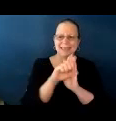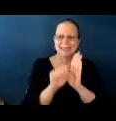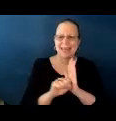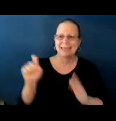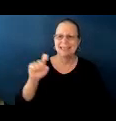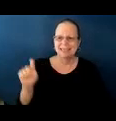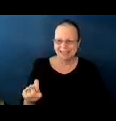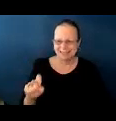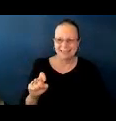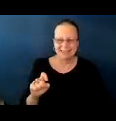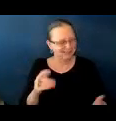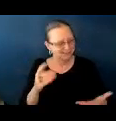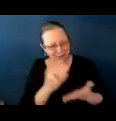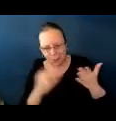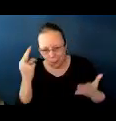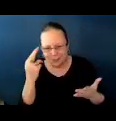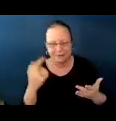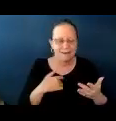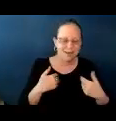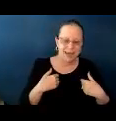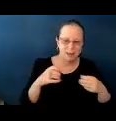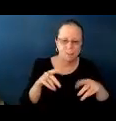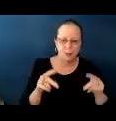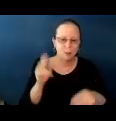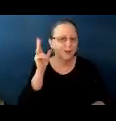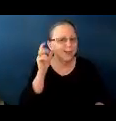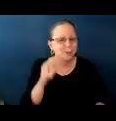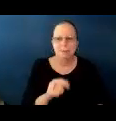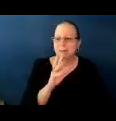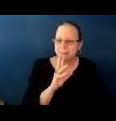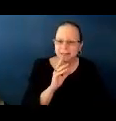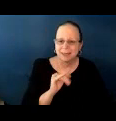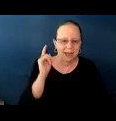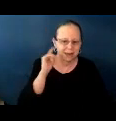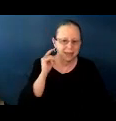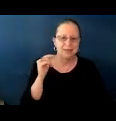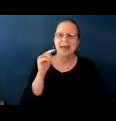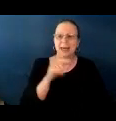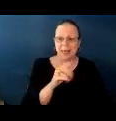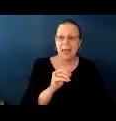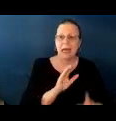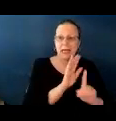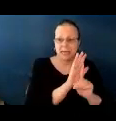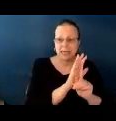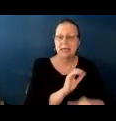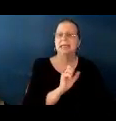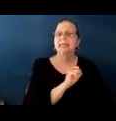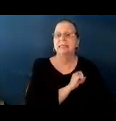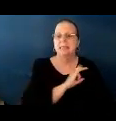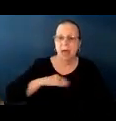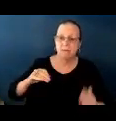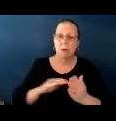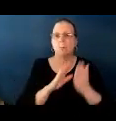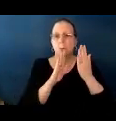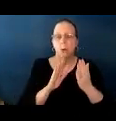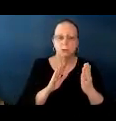opportunity to hear him speak. And I think that the way that he and his staff approach